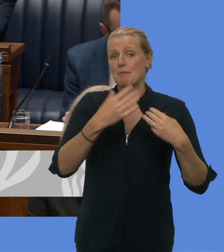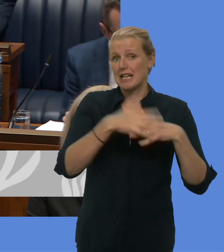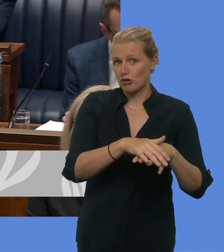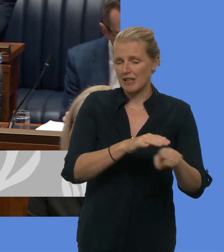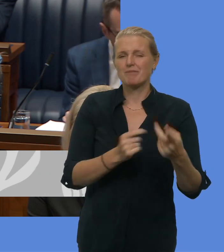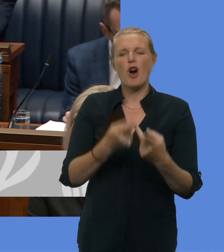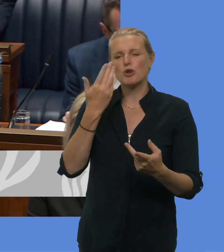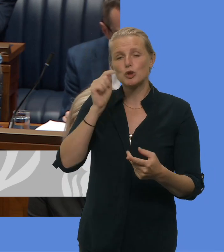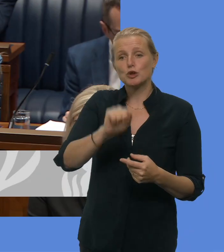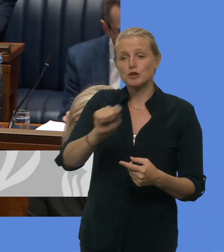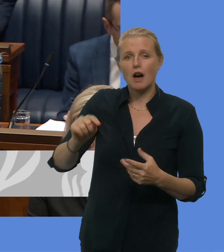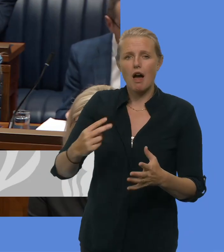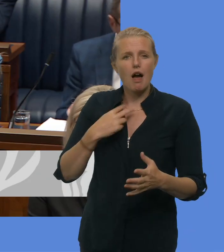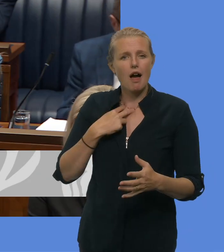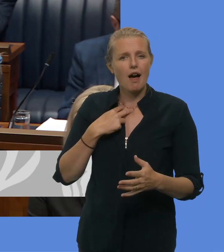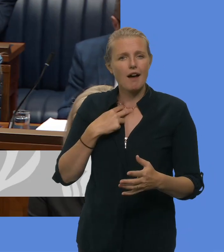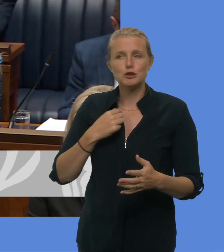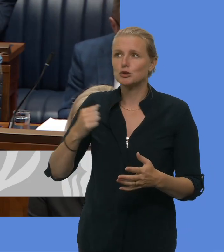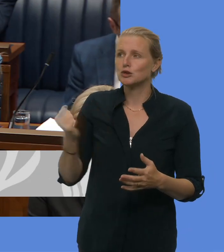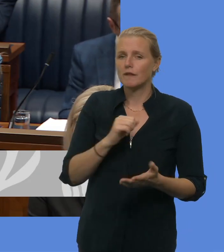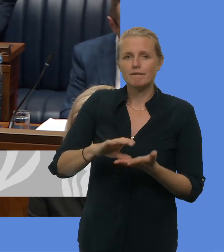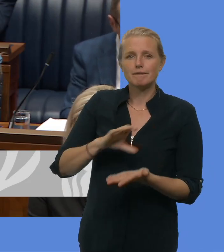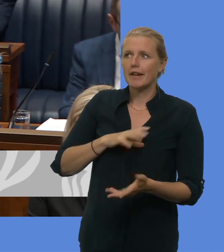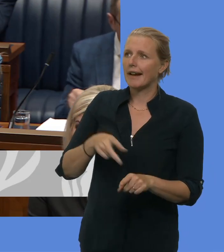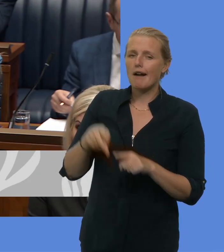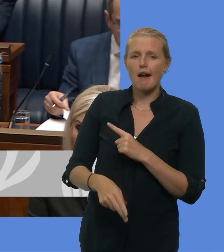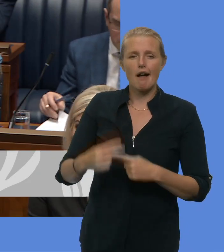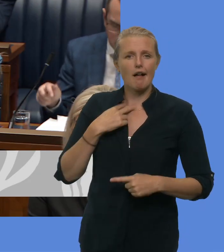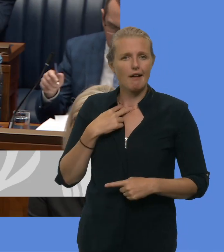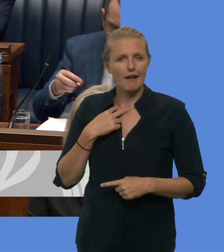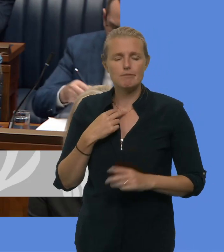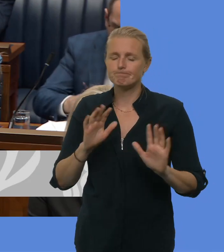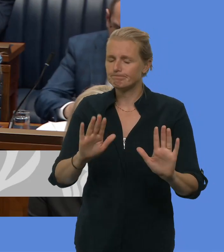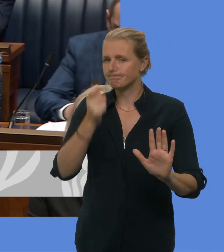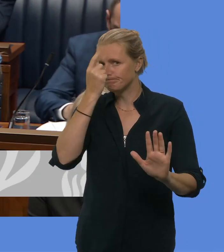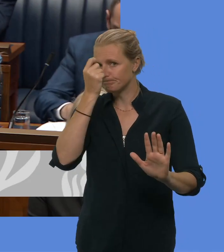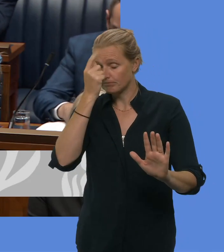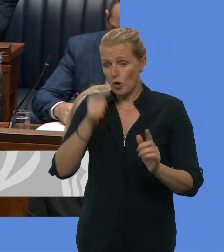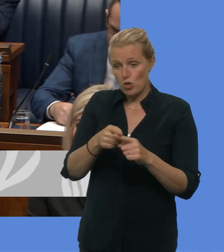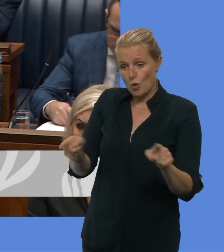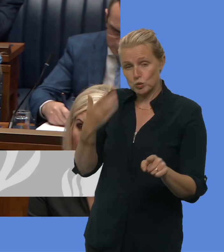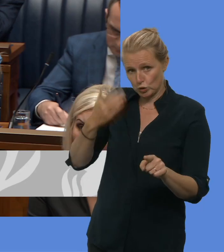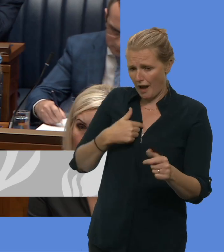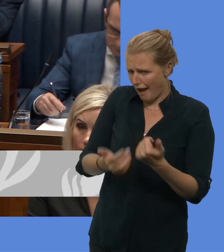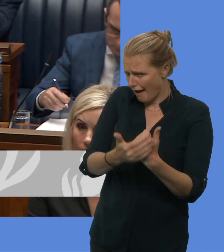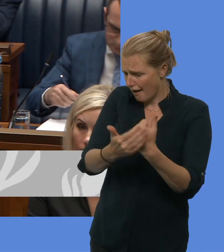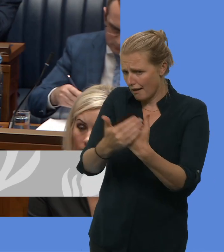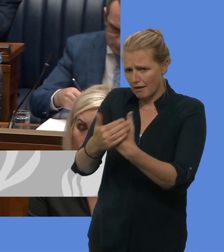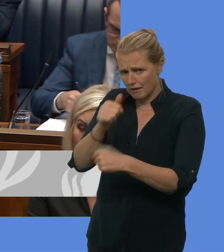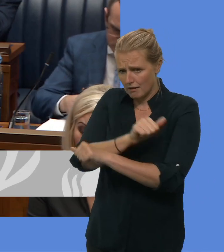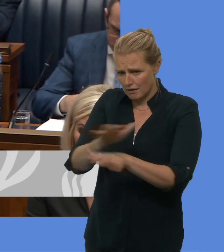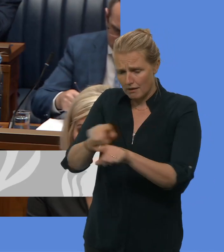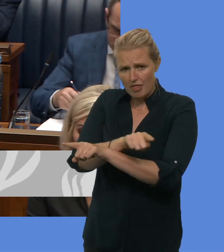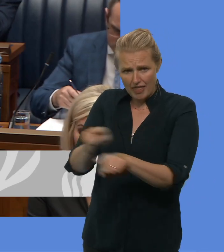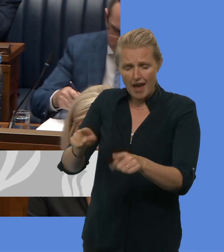there were other schools that were part of that Fresh Start. What I was able to do is provide them with assurances that they are part of my